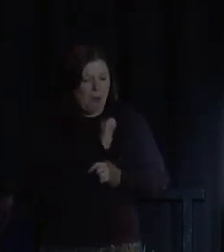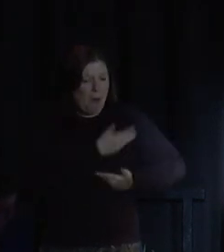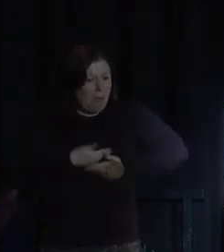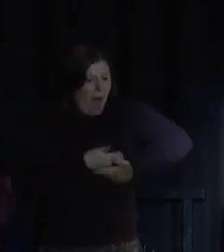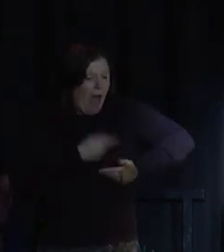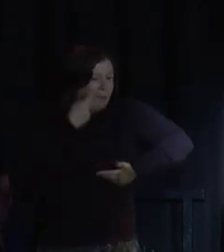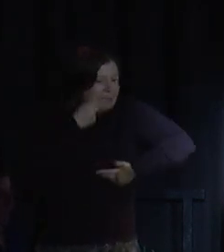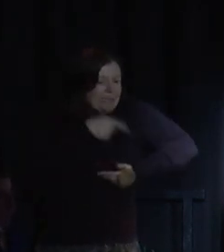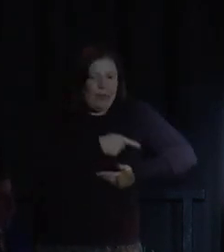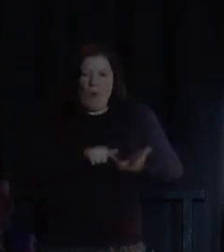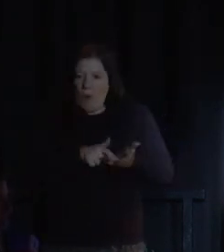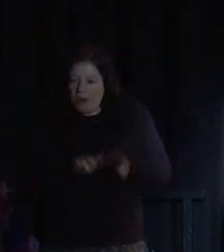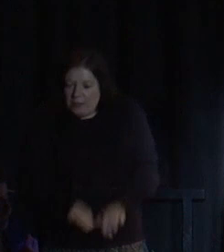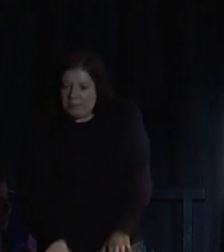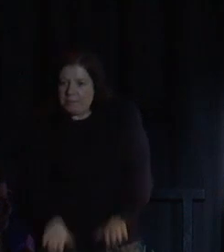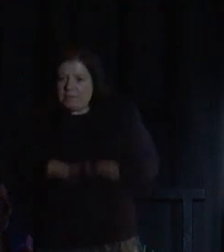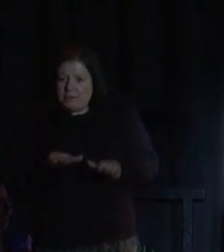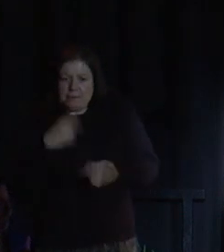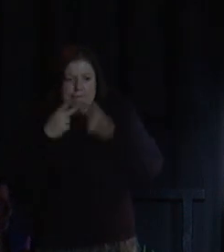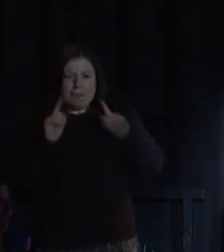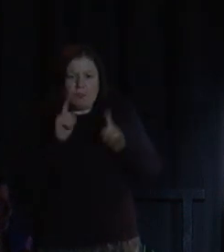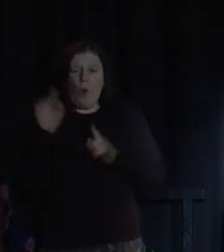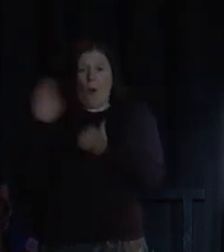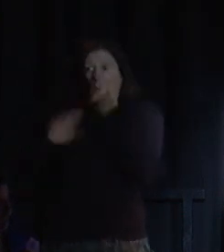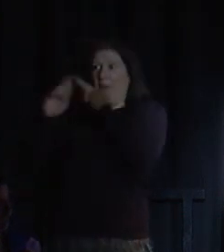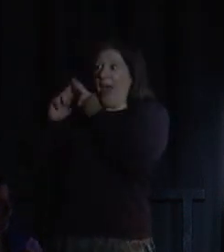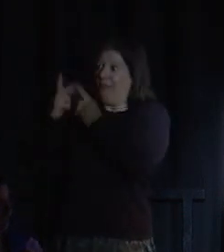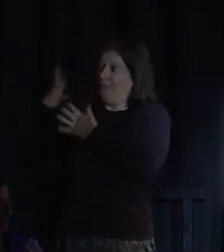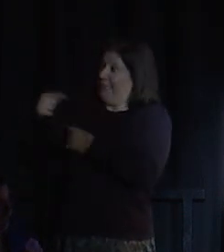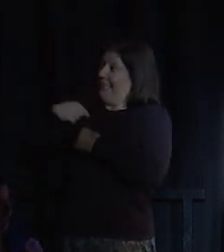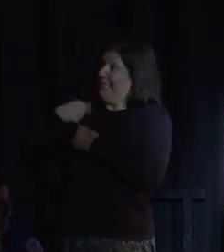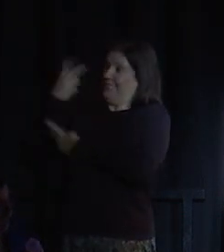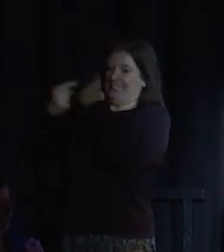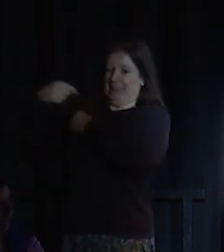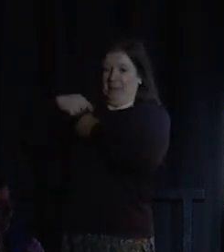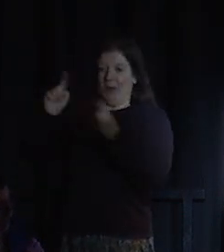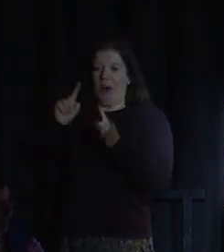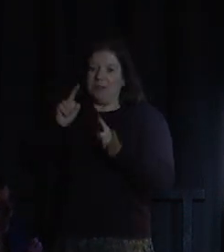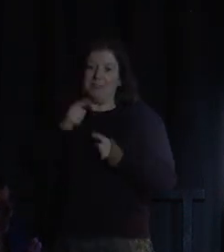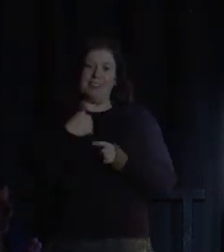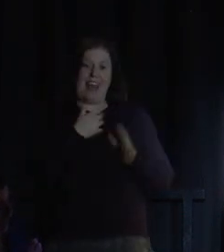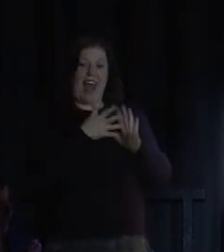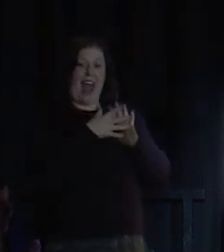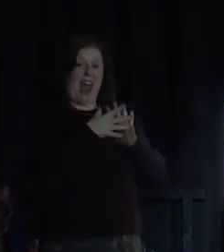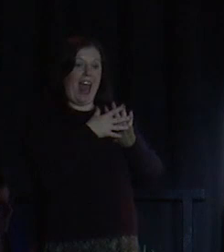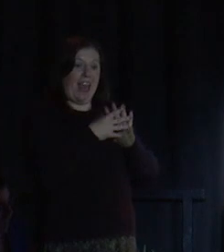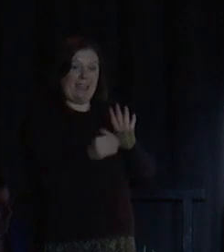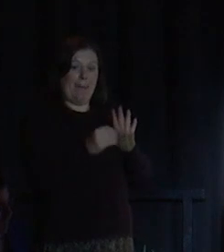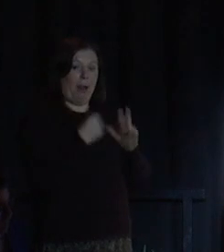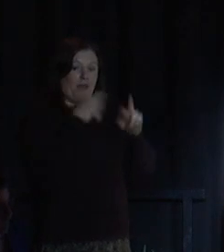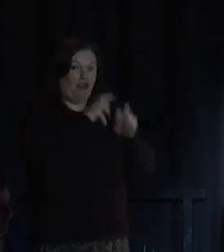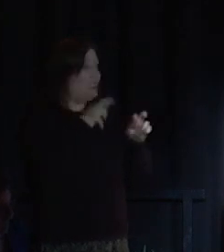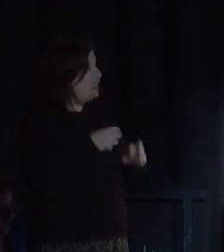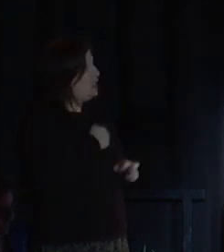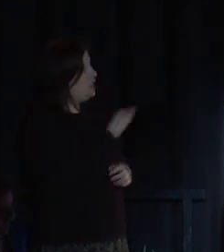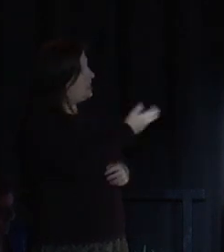children or the songs they were sung as children and look at the etymology of that. Here are some examples of our early stages of